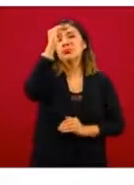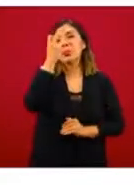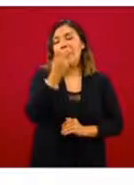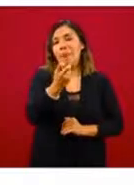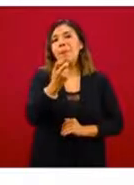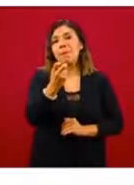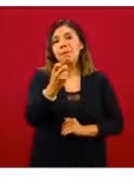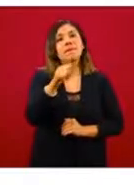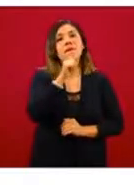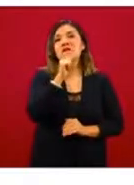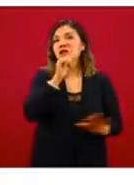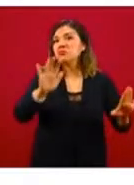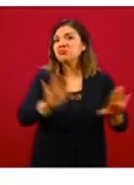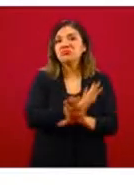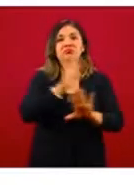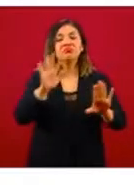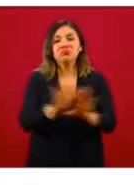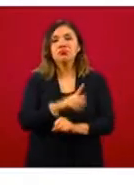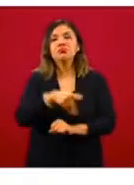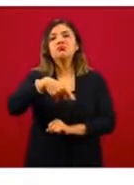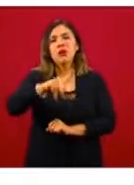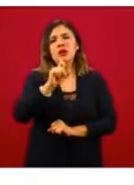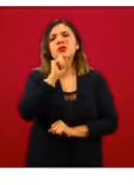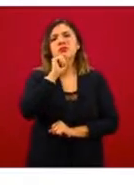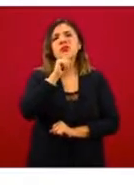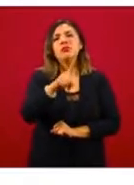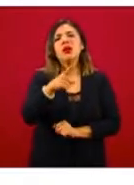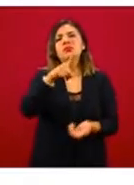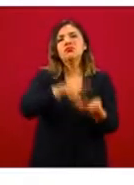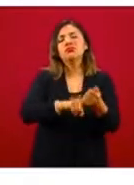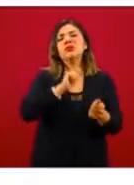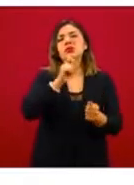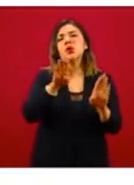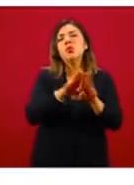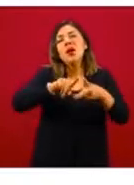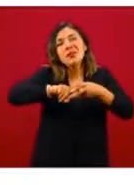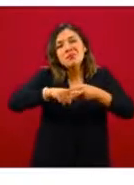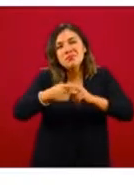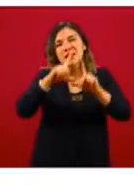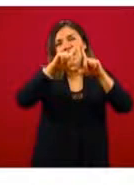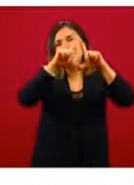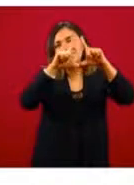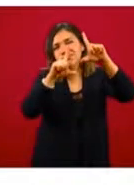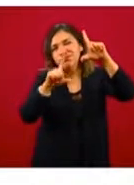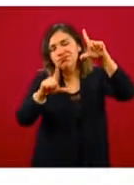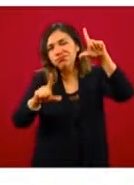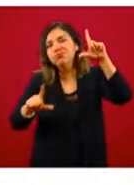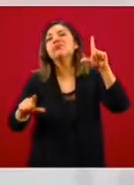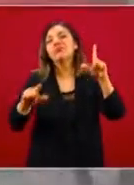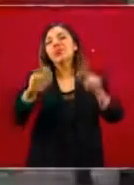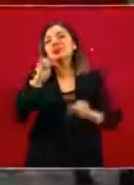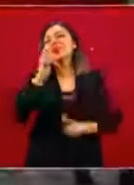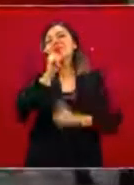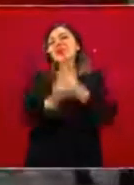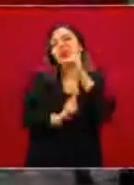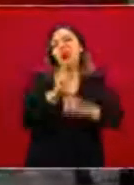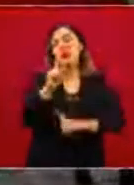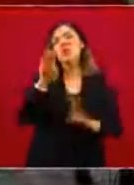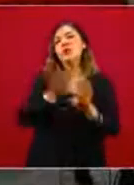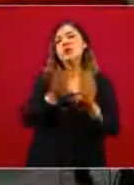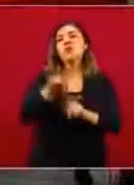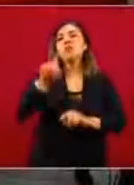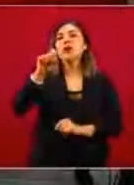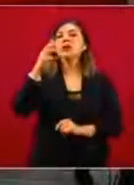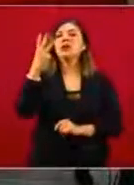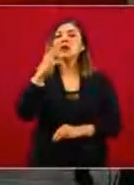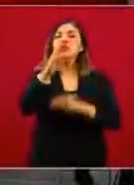55%. It hasn't changed very much there, but it is also going down in general, and